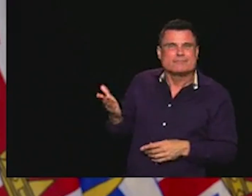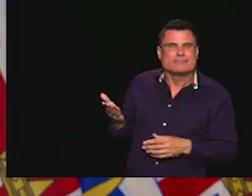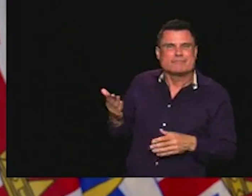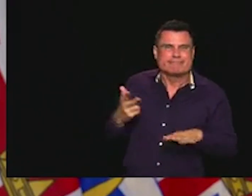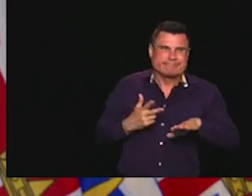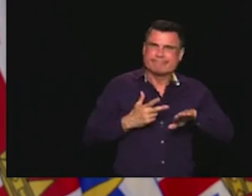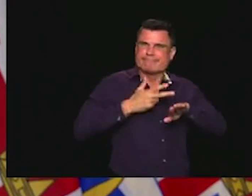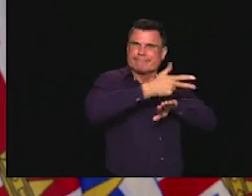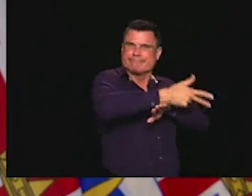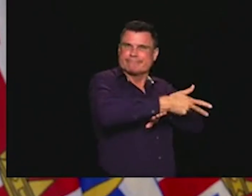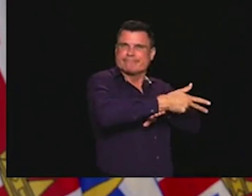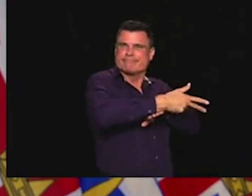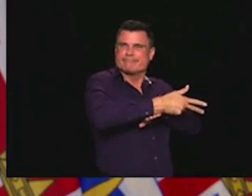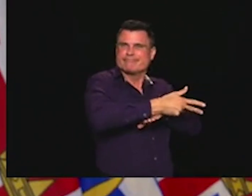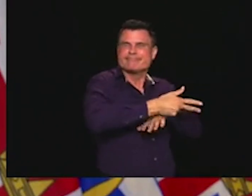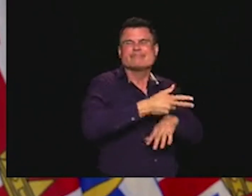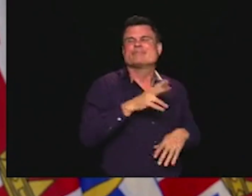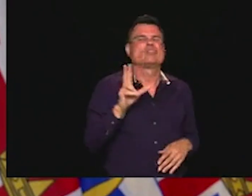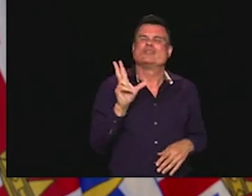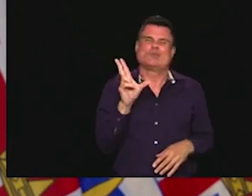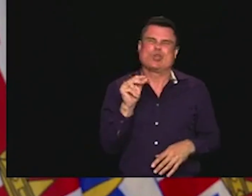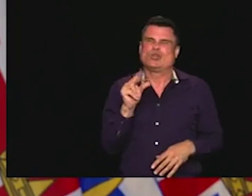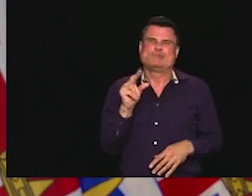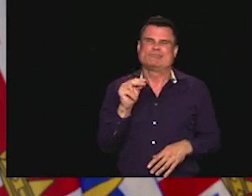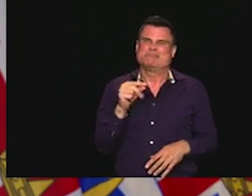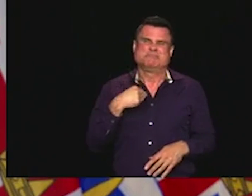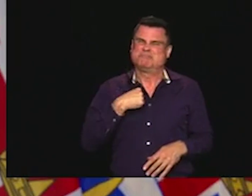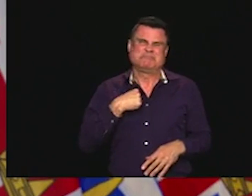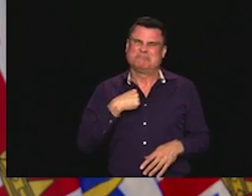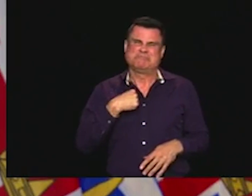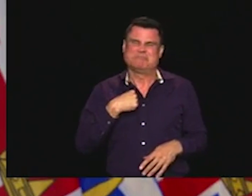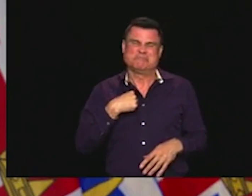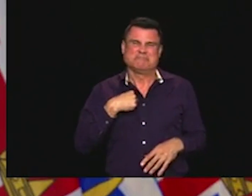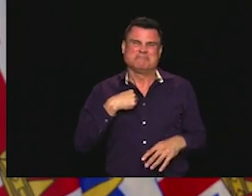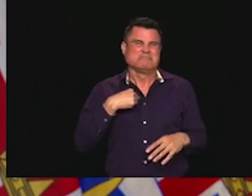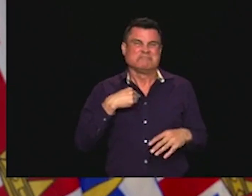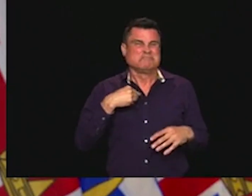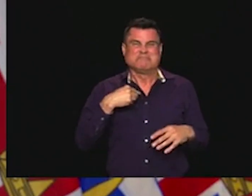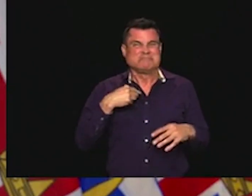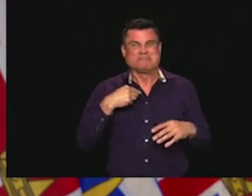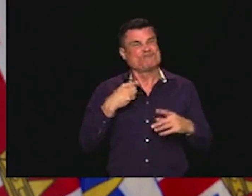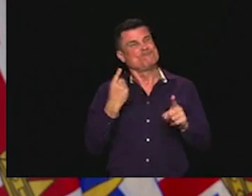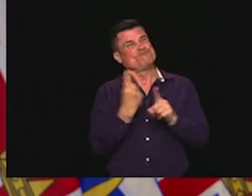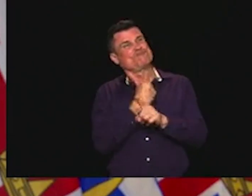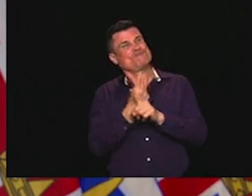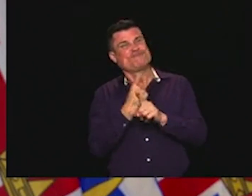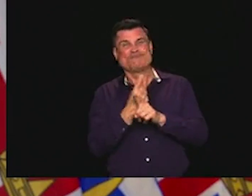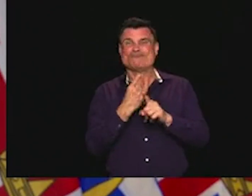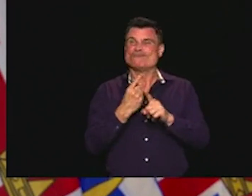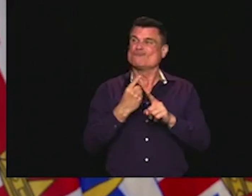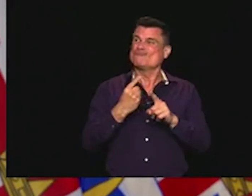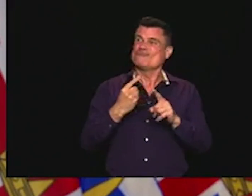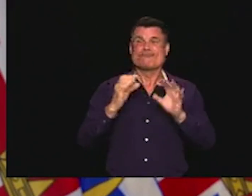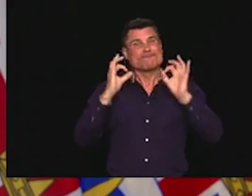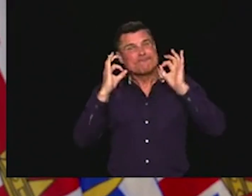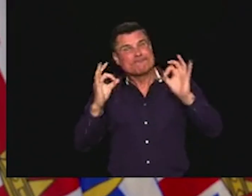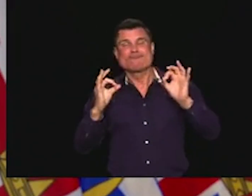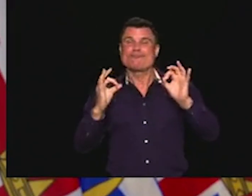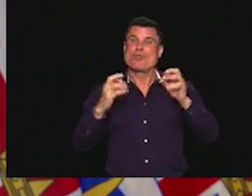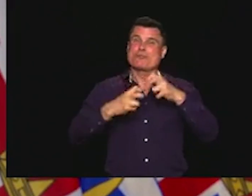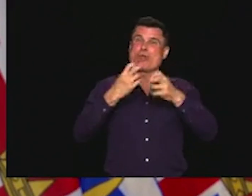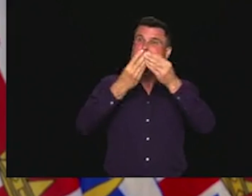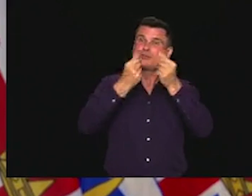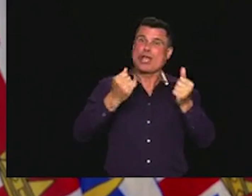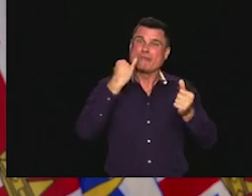people, families that are across the borders. So no, I don't feel it's practical. We don't feel it's practical to have restrictions on our